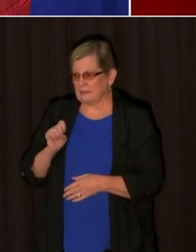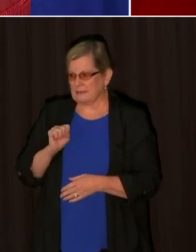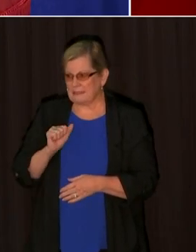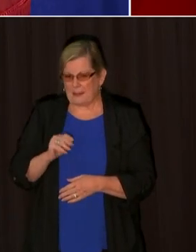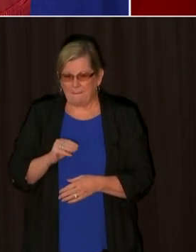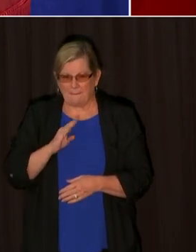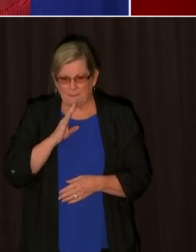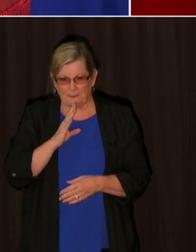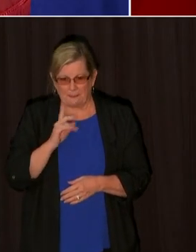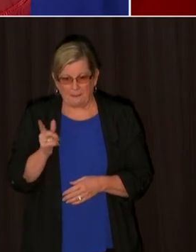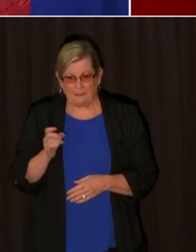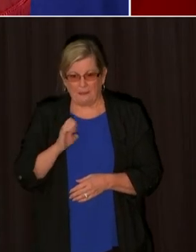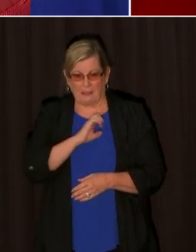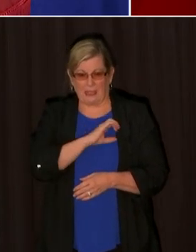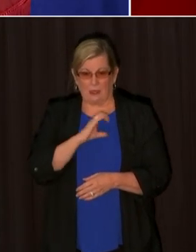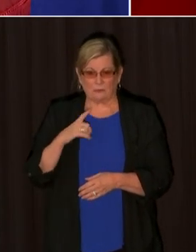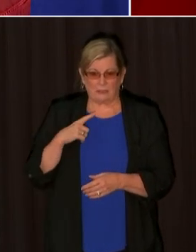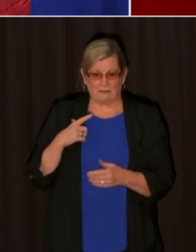activity yesterday, the budget.